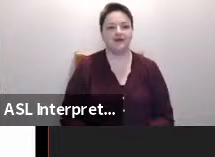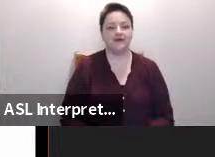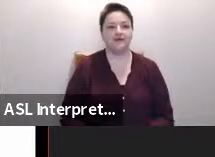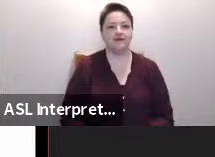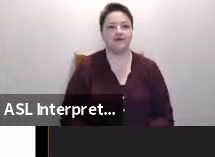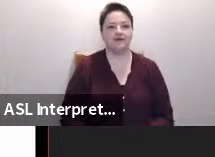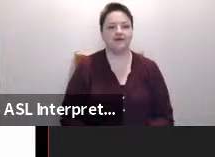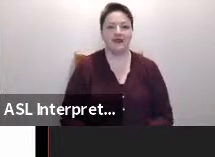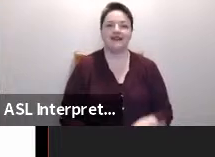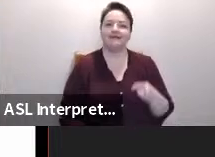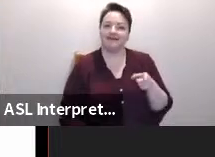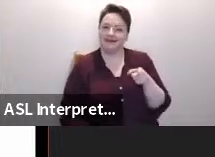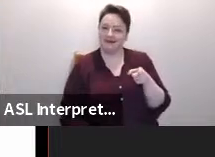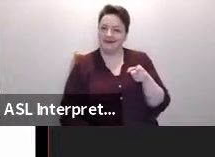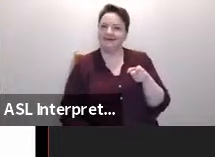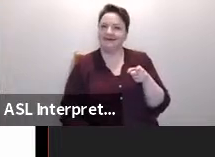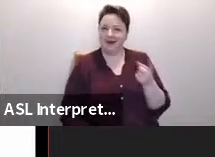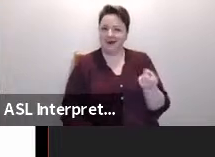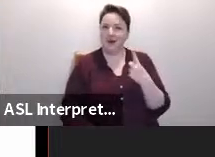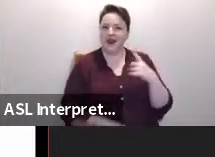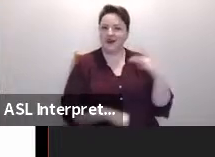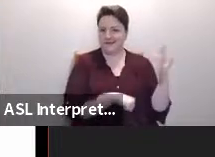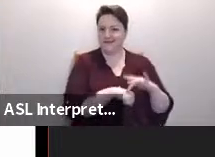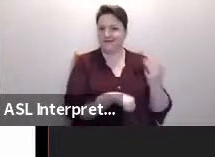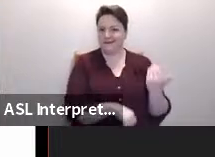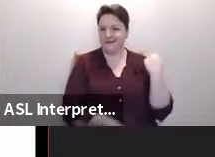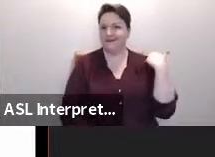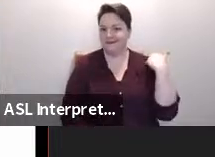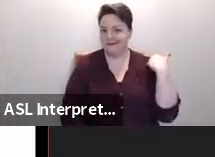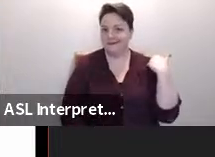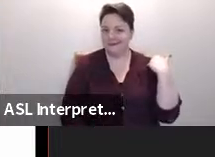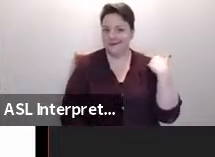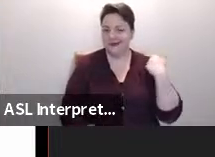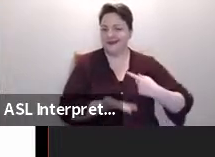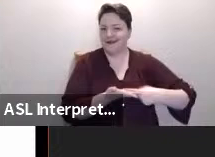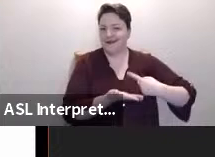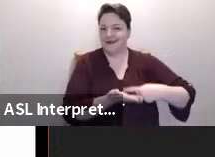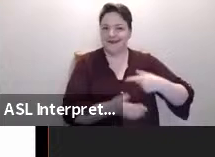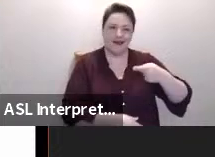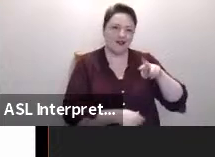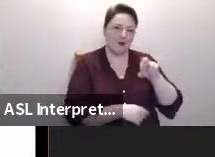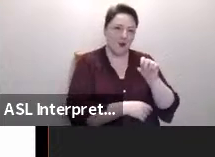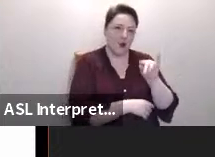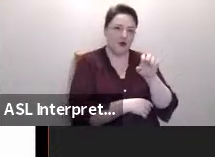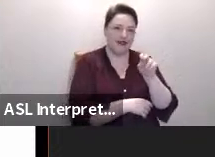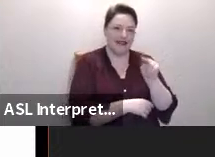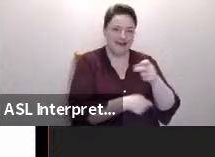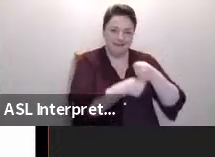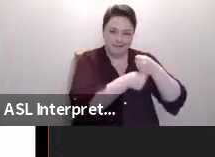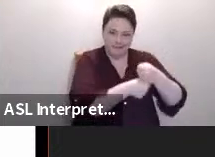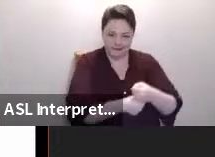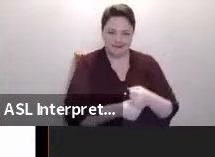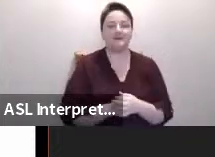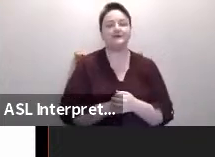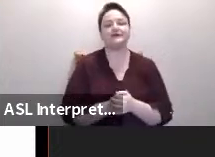I touched on this earlier when I was talking about how proteins are made in the body.